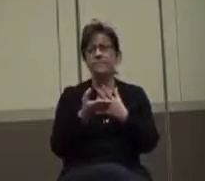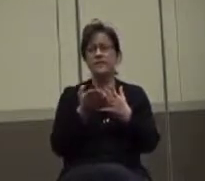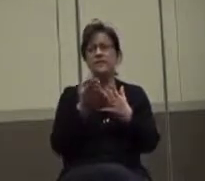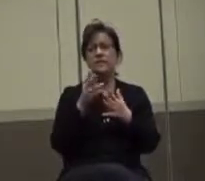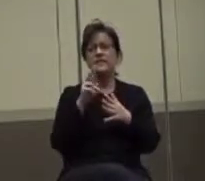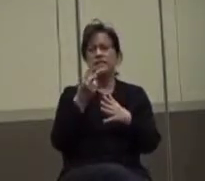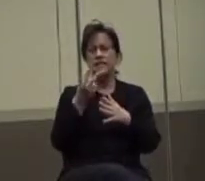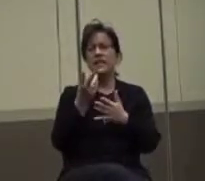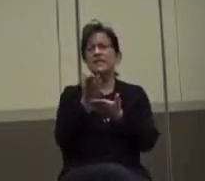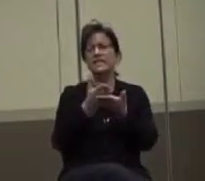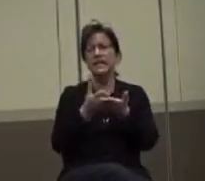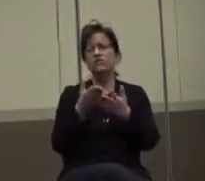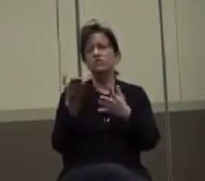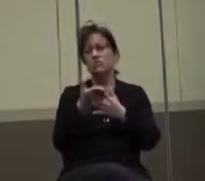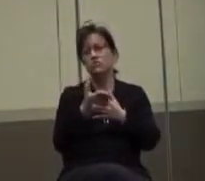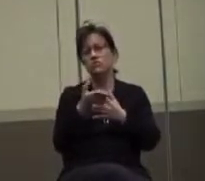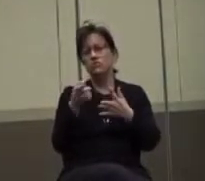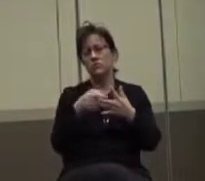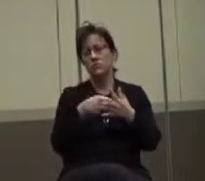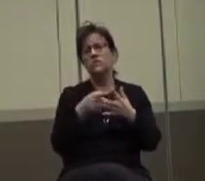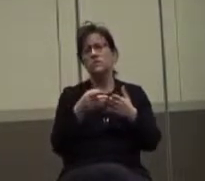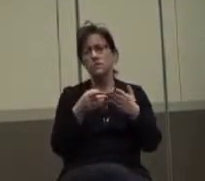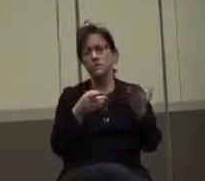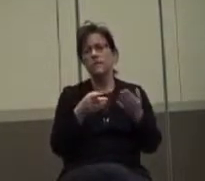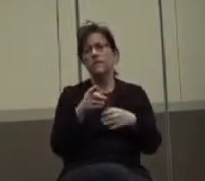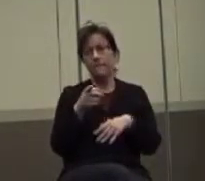first yellow sheet.